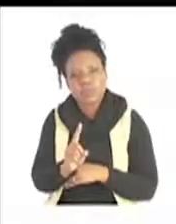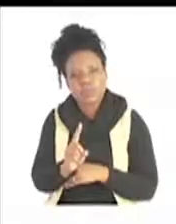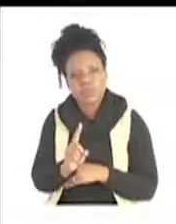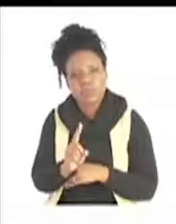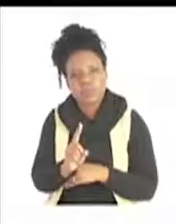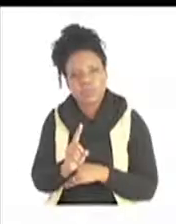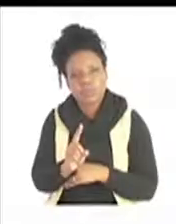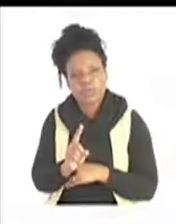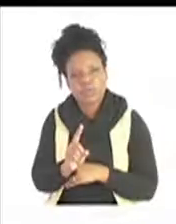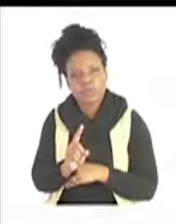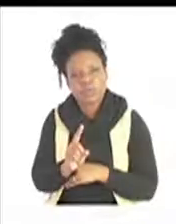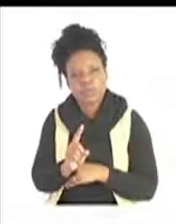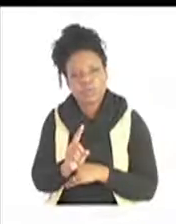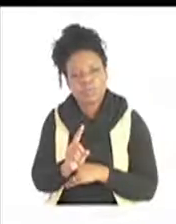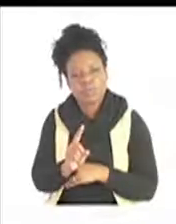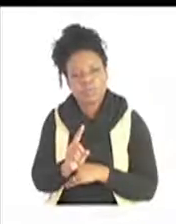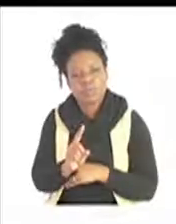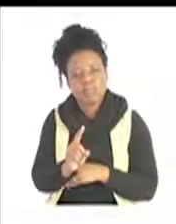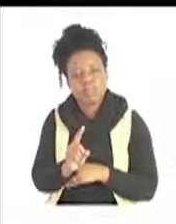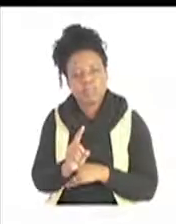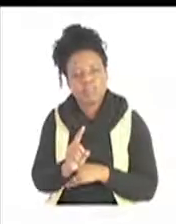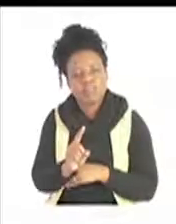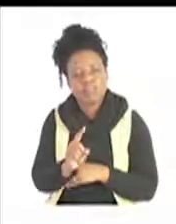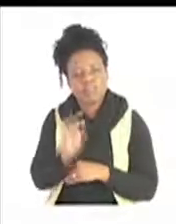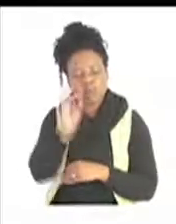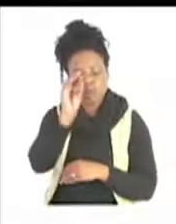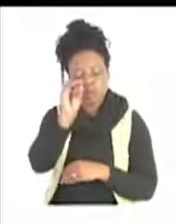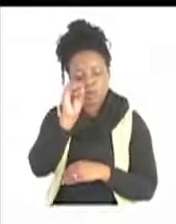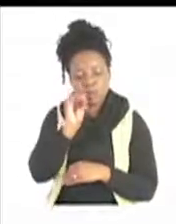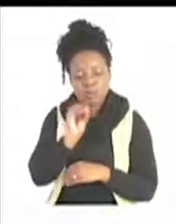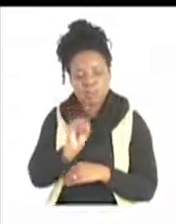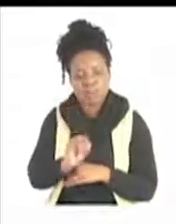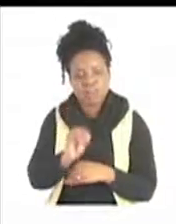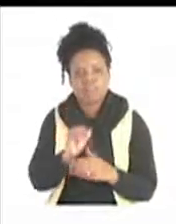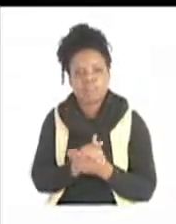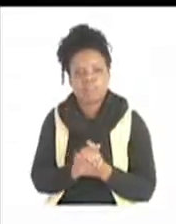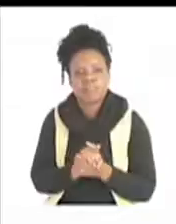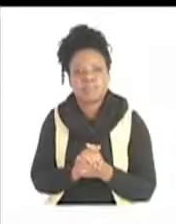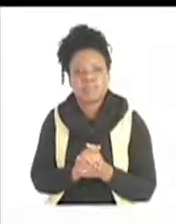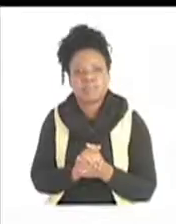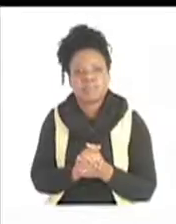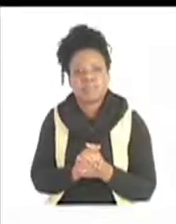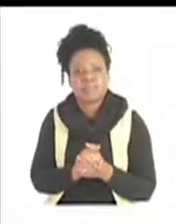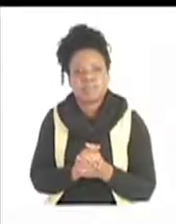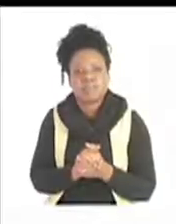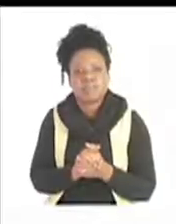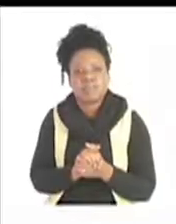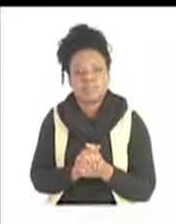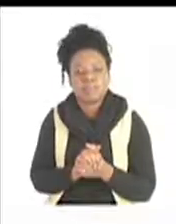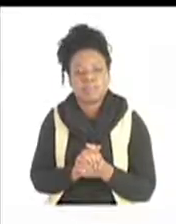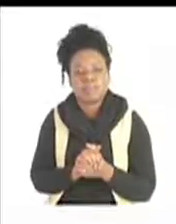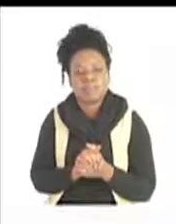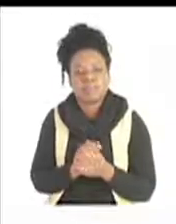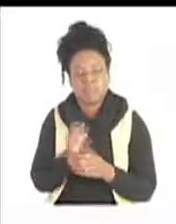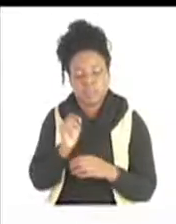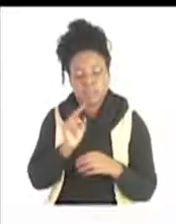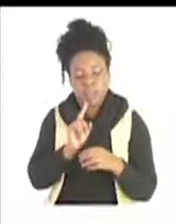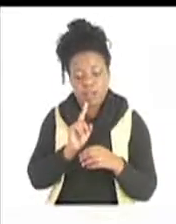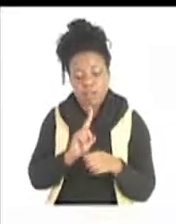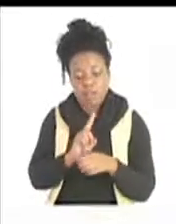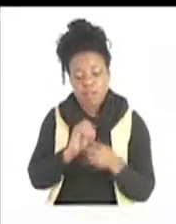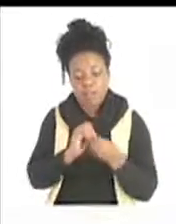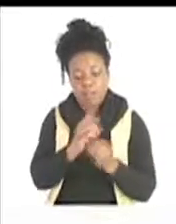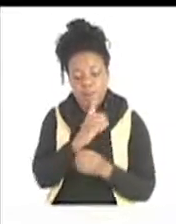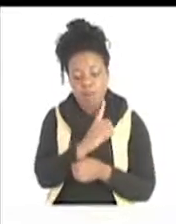the type of reflexive pronoun. In any case, I am going to fill that one for